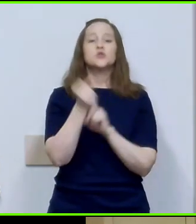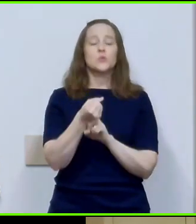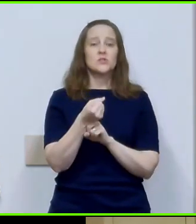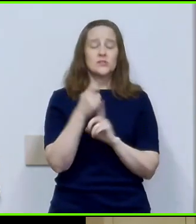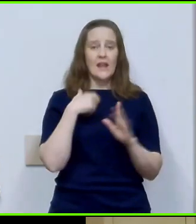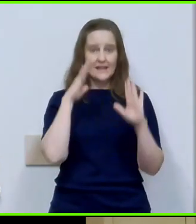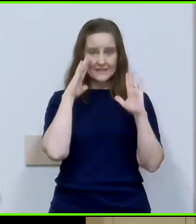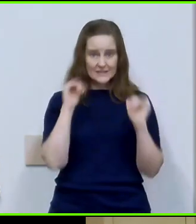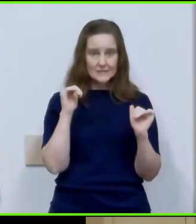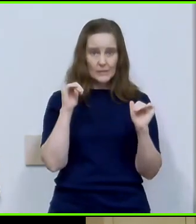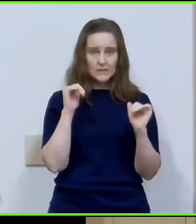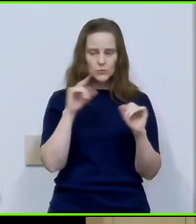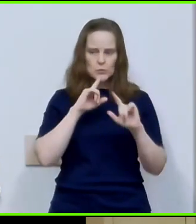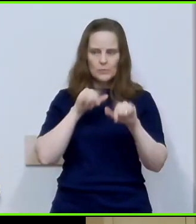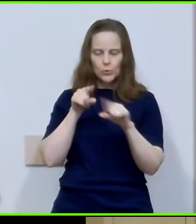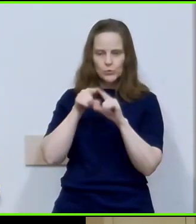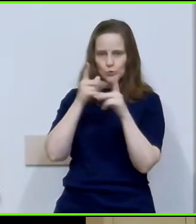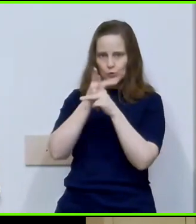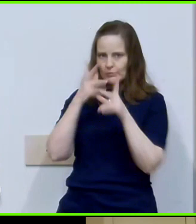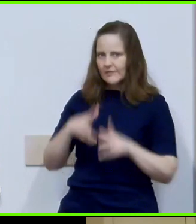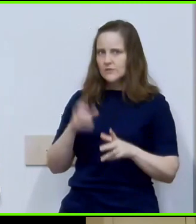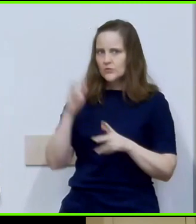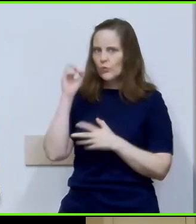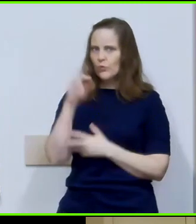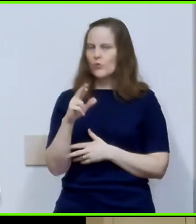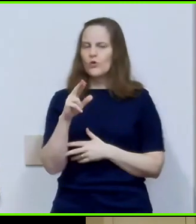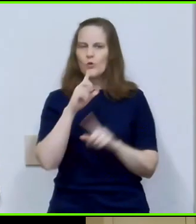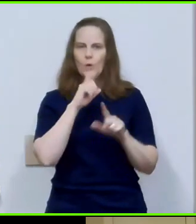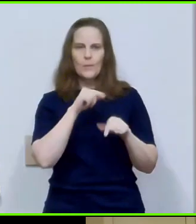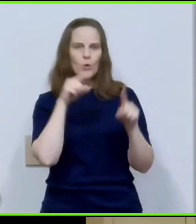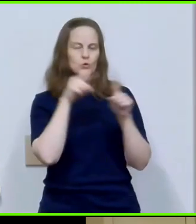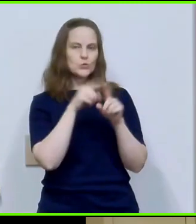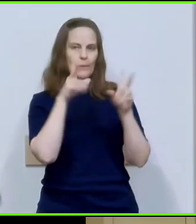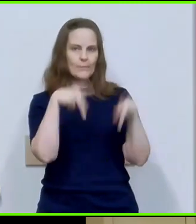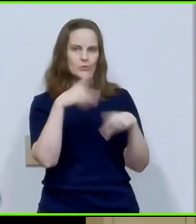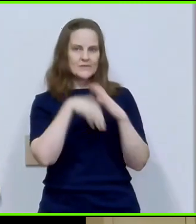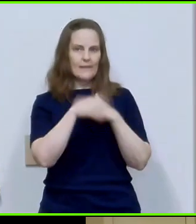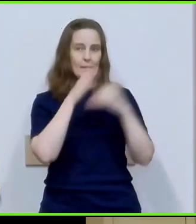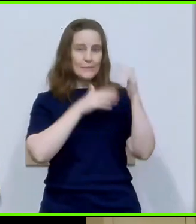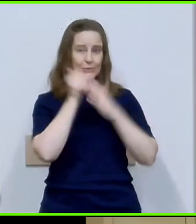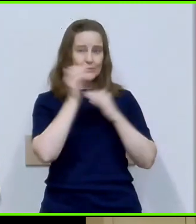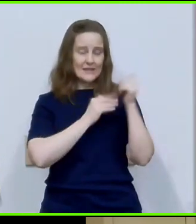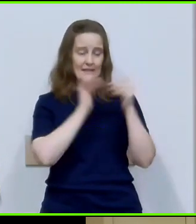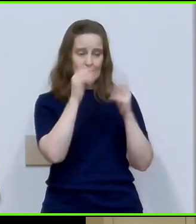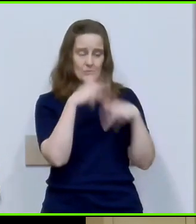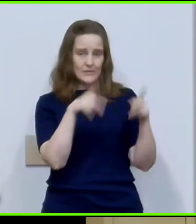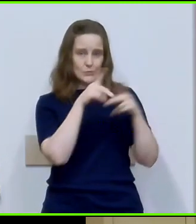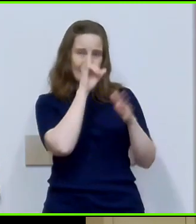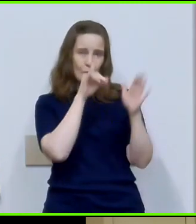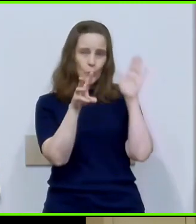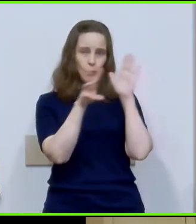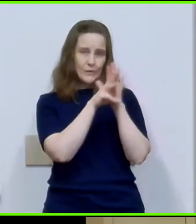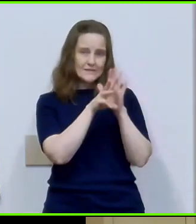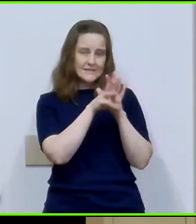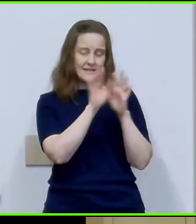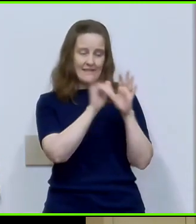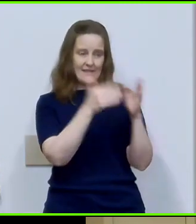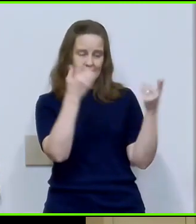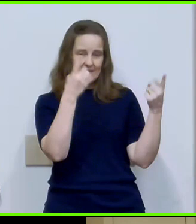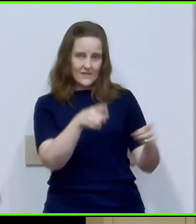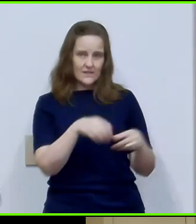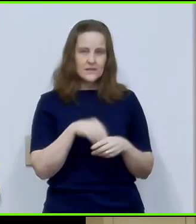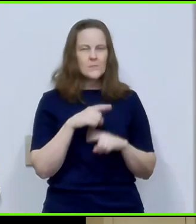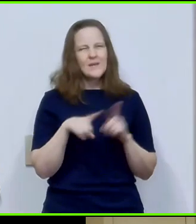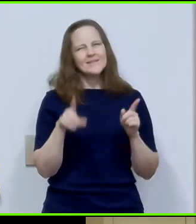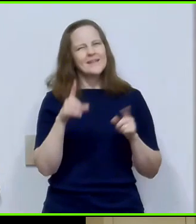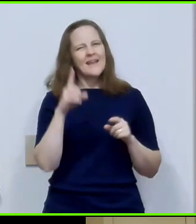they may report that to a supervisor, or that they may report it to the person in the building where they're witnessing the event. But I don't think we're going